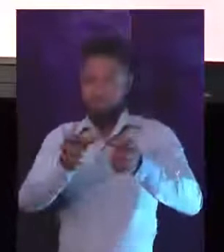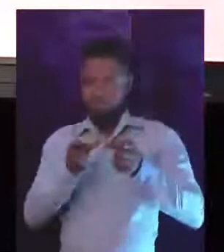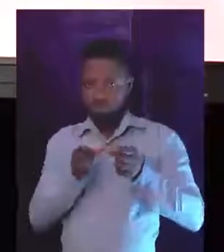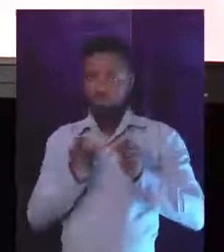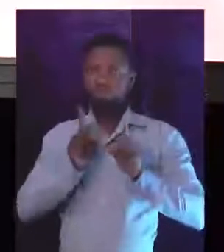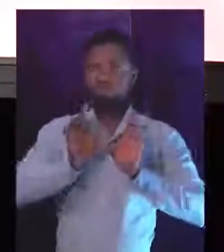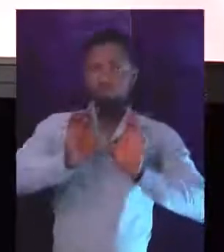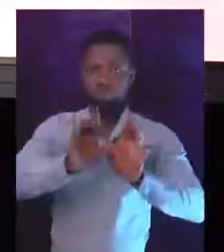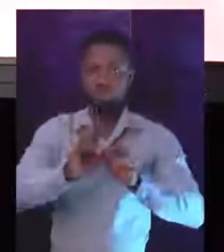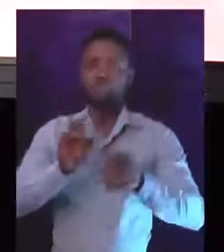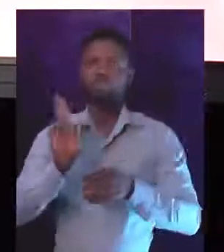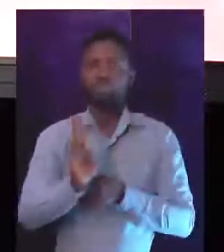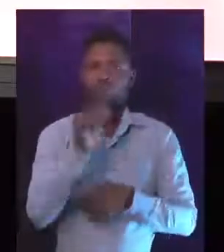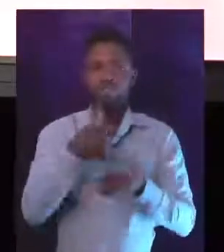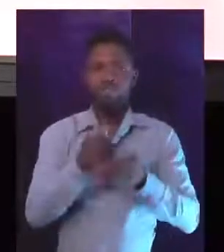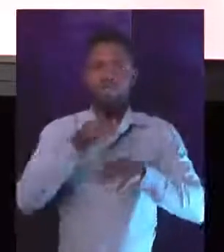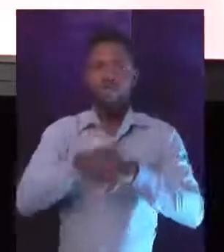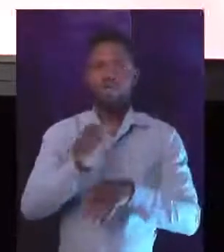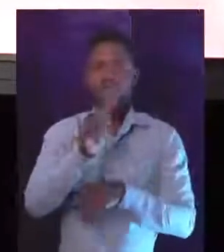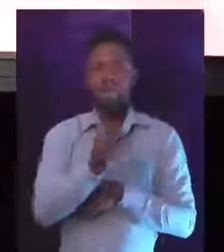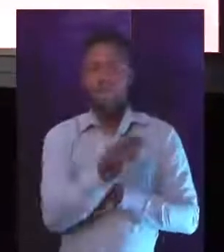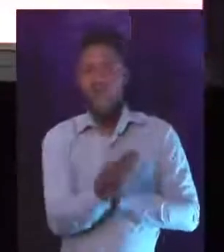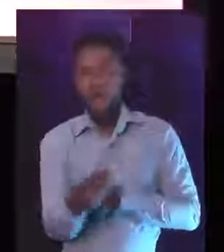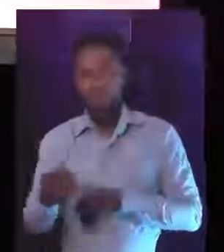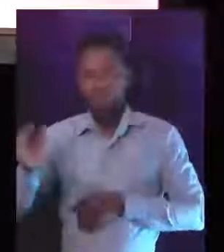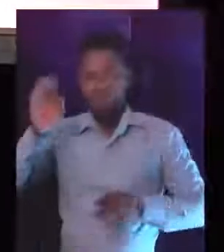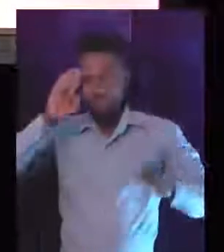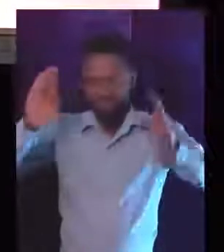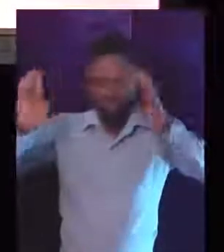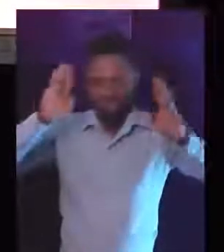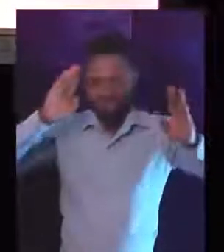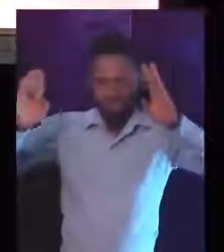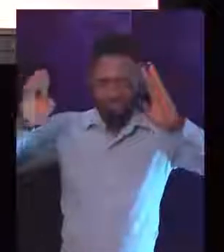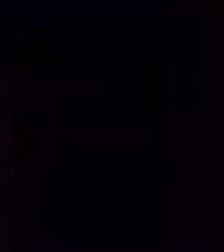When you pull and you push, apply it on an object. Bye-bye.